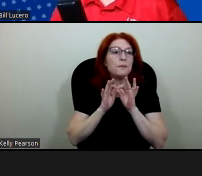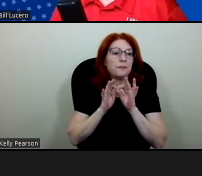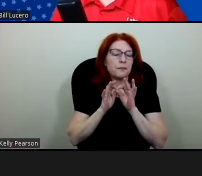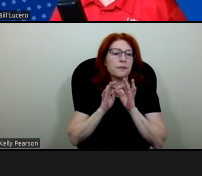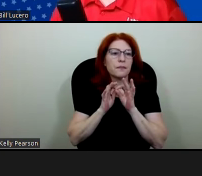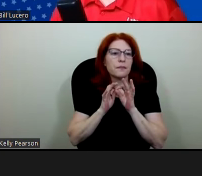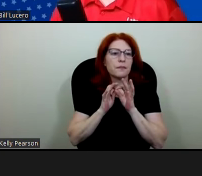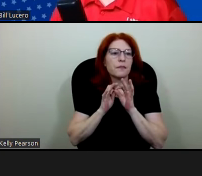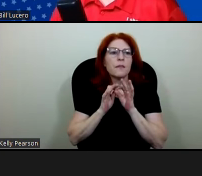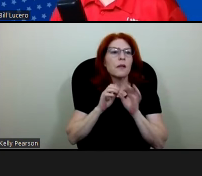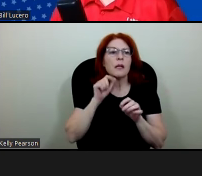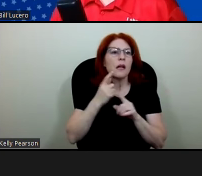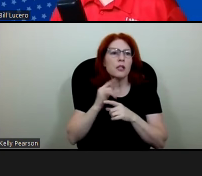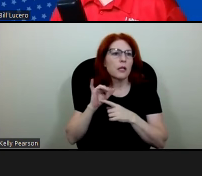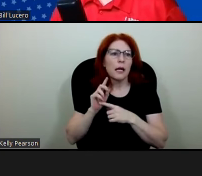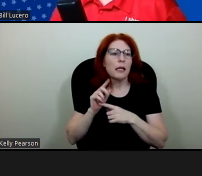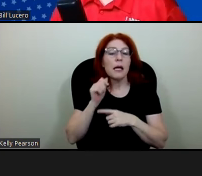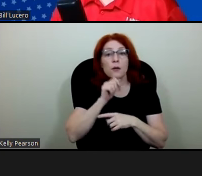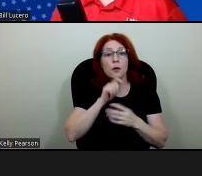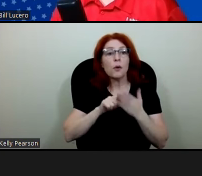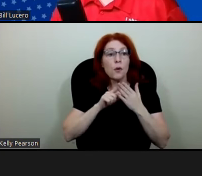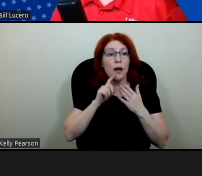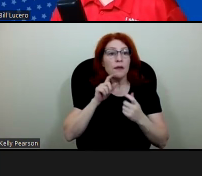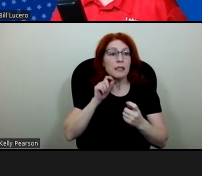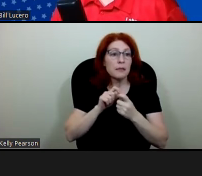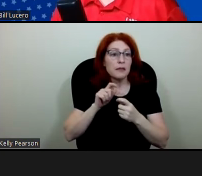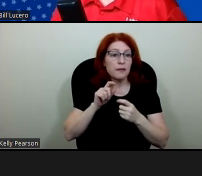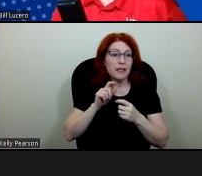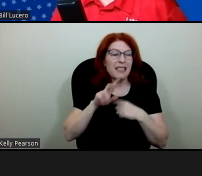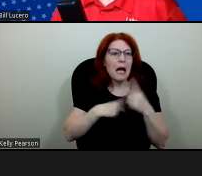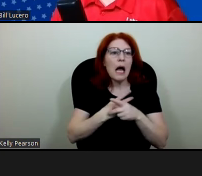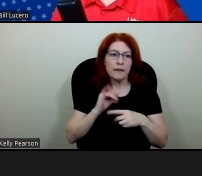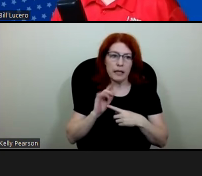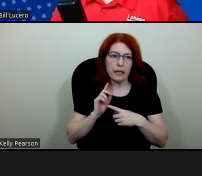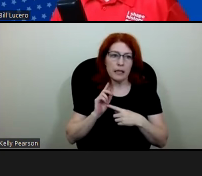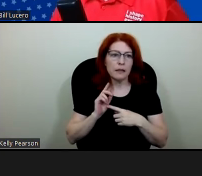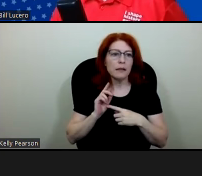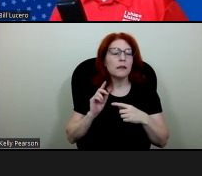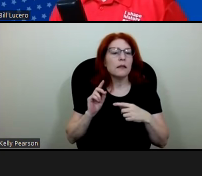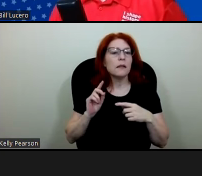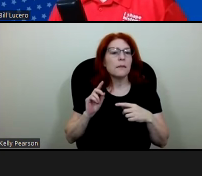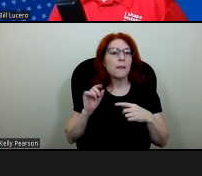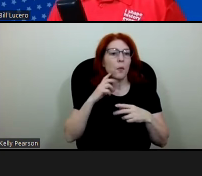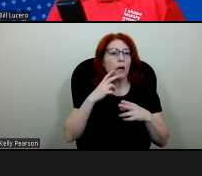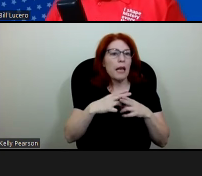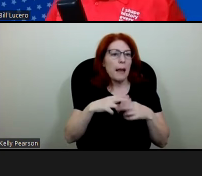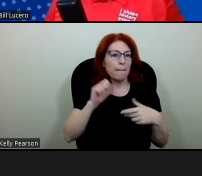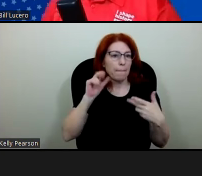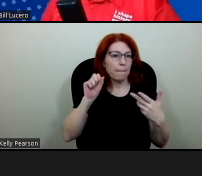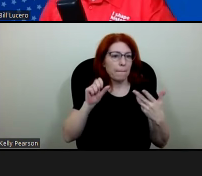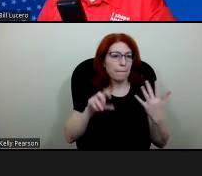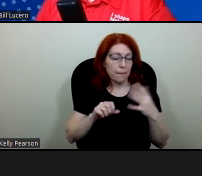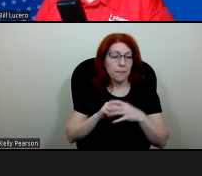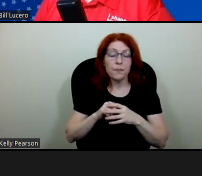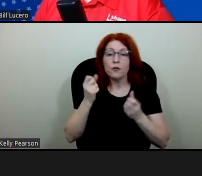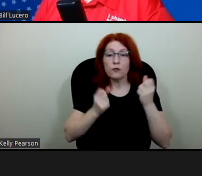not ID. Arizona require you to have certain types of ID. I'm going to name a couple off. Your